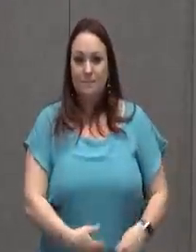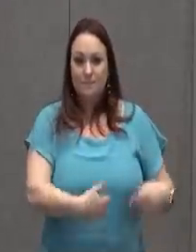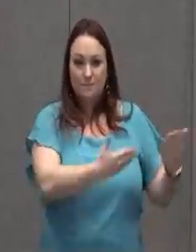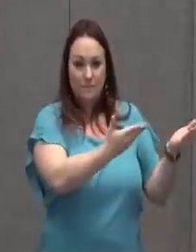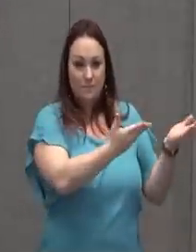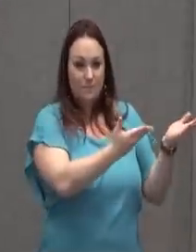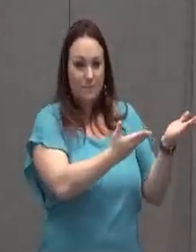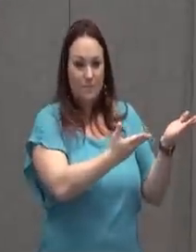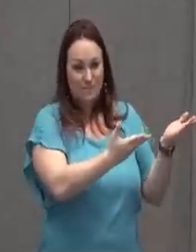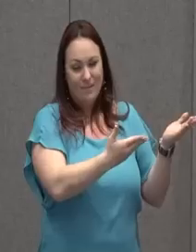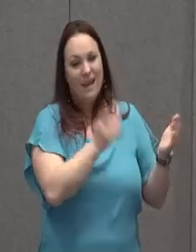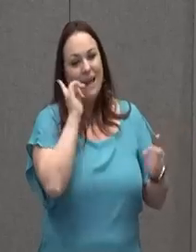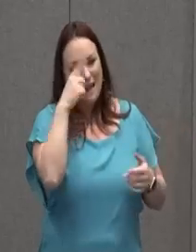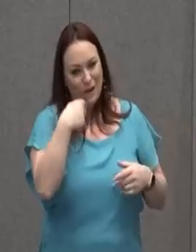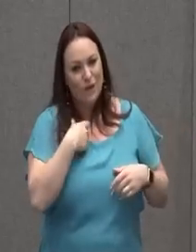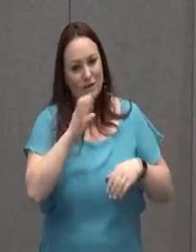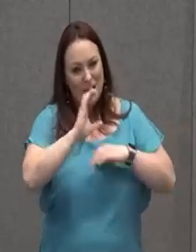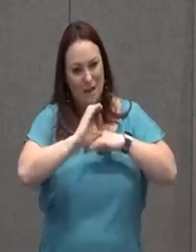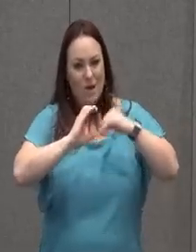A brick wall. A brick wall. Yeah.